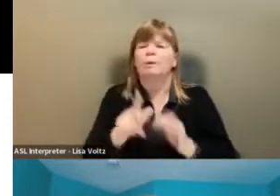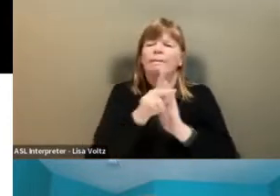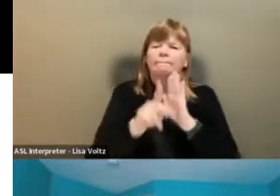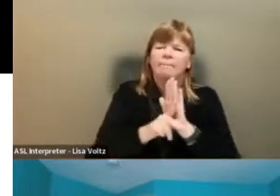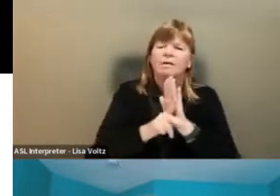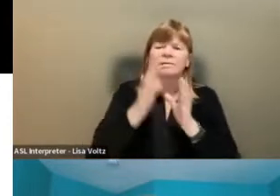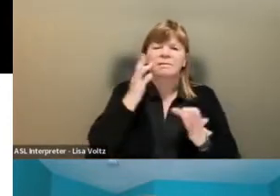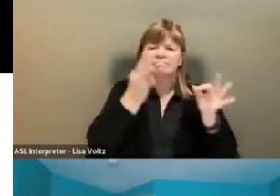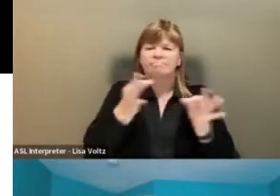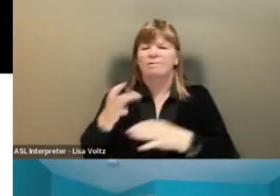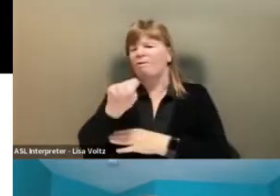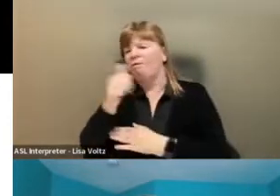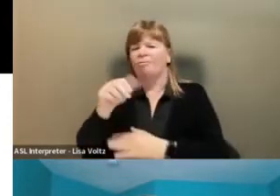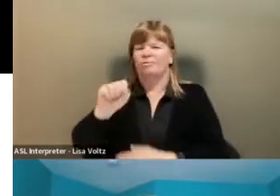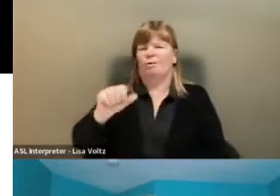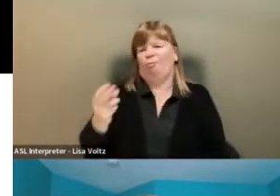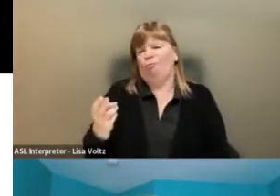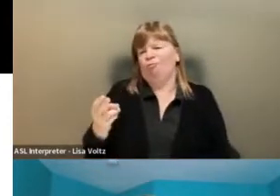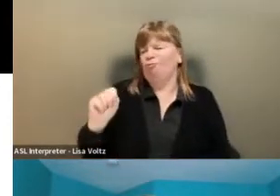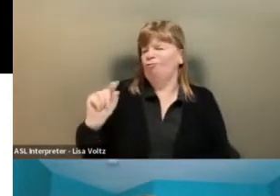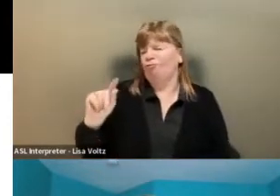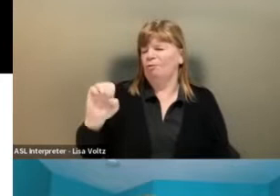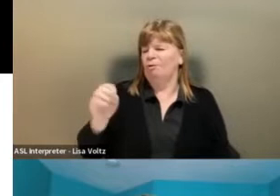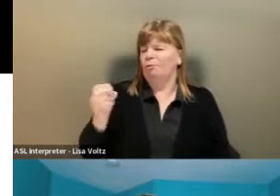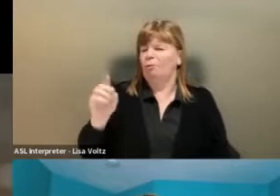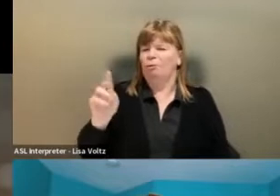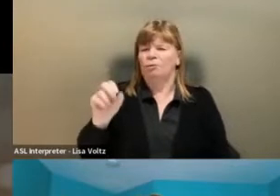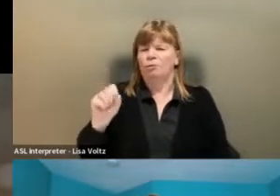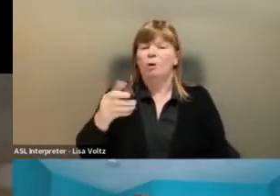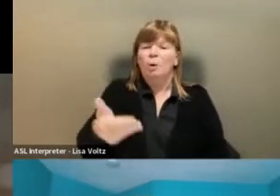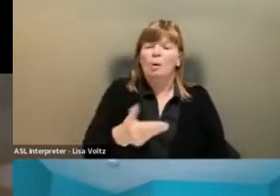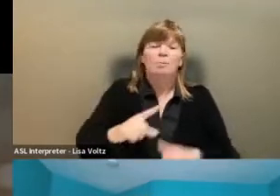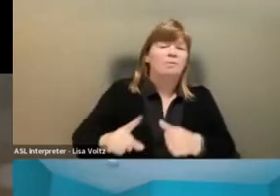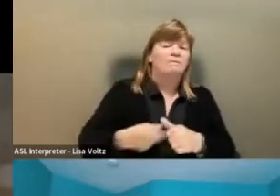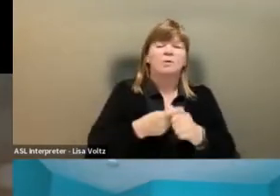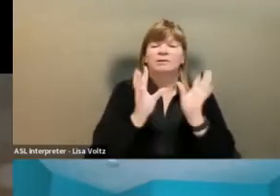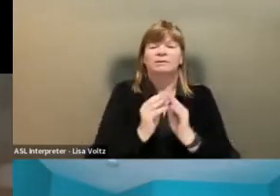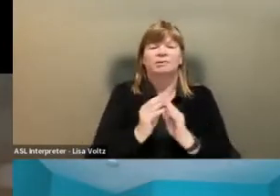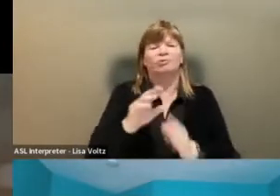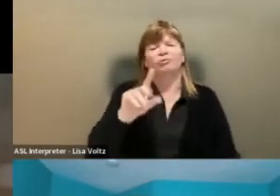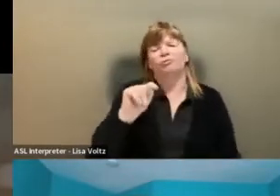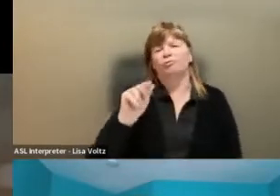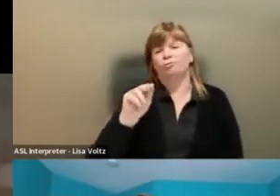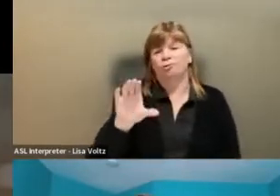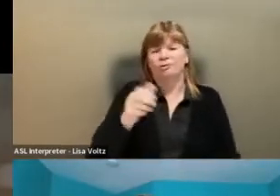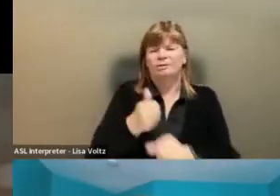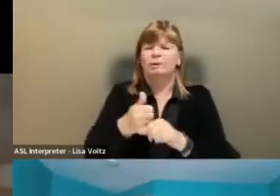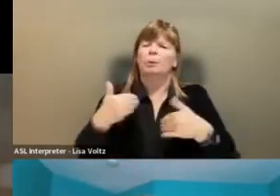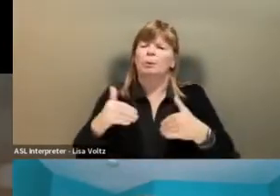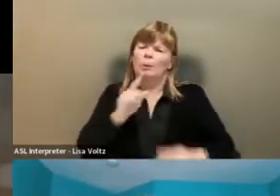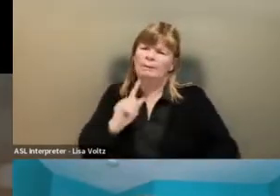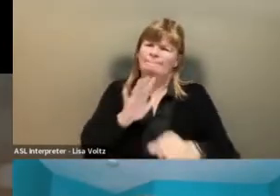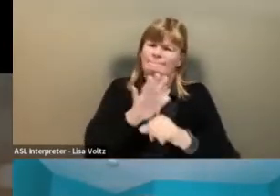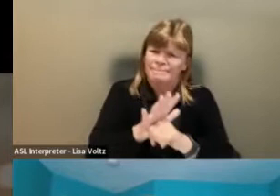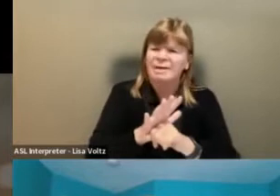and other stakeholders. Welcome to our first session. The TARC, as you have heard, is fully committed to